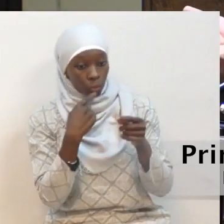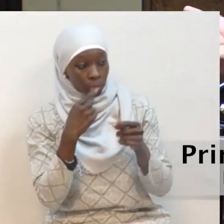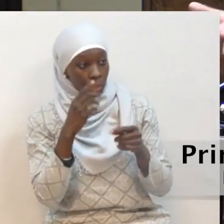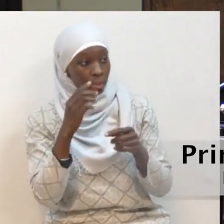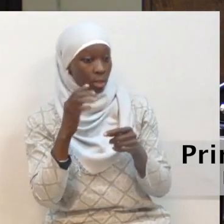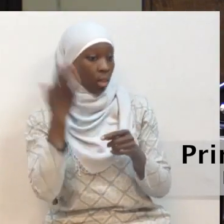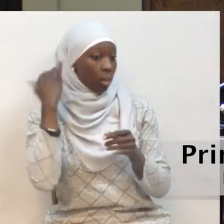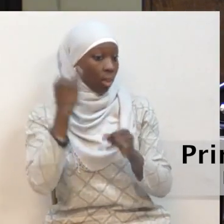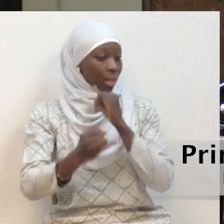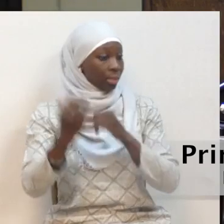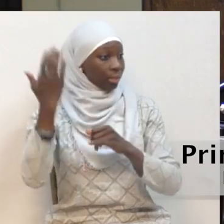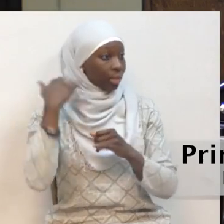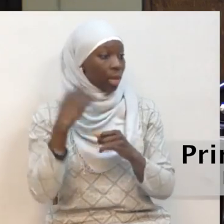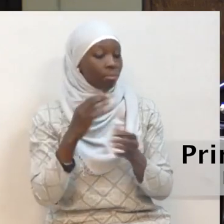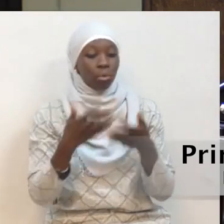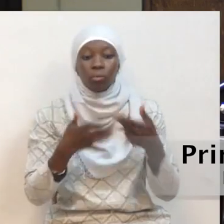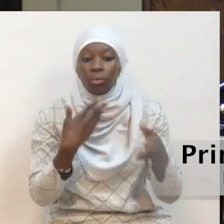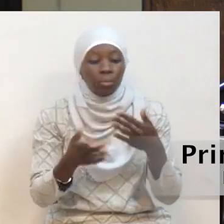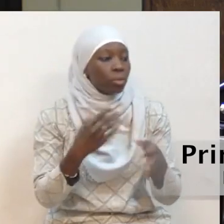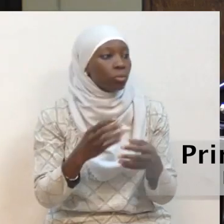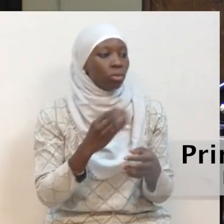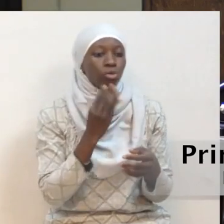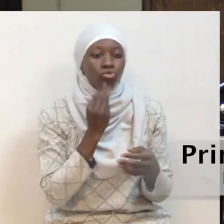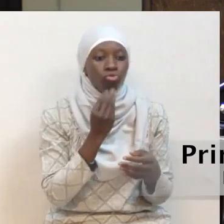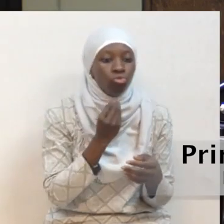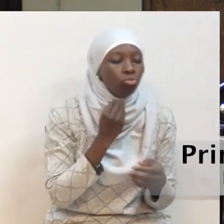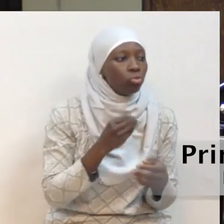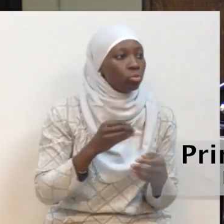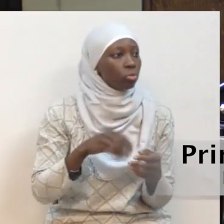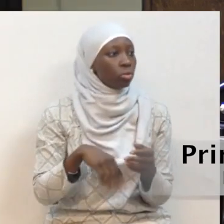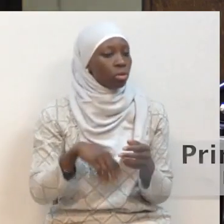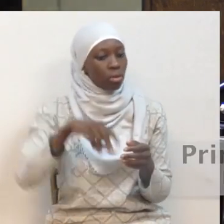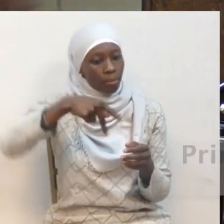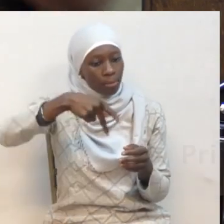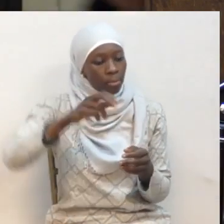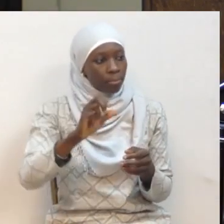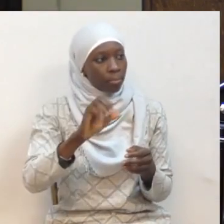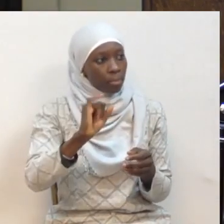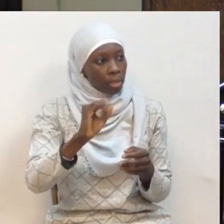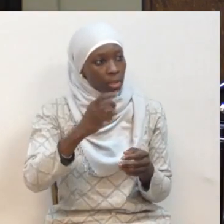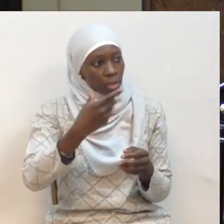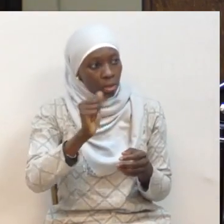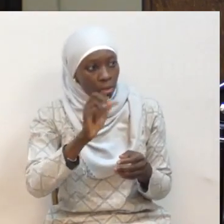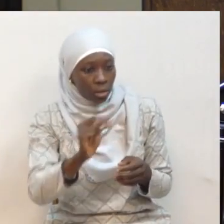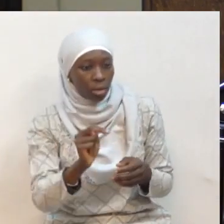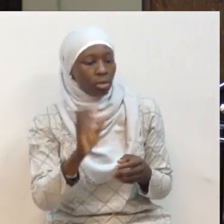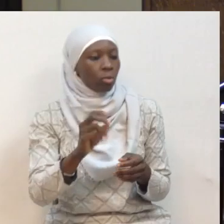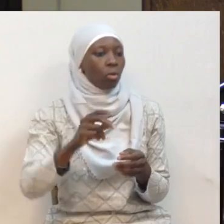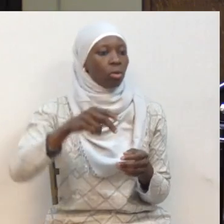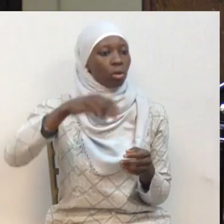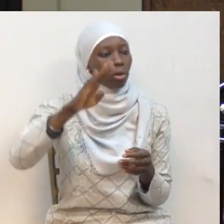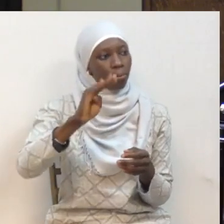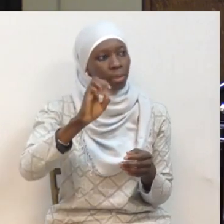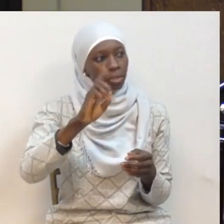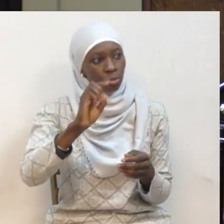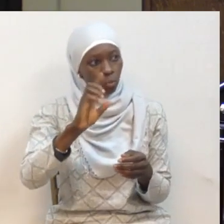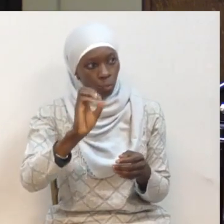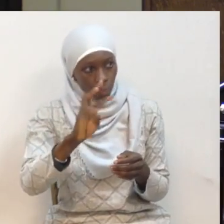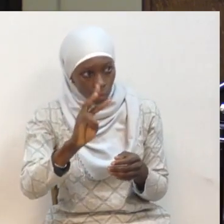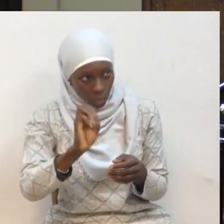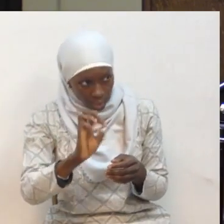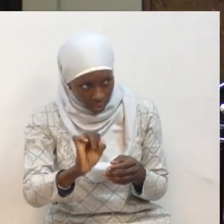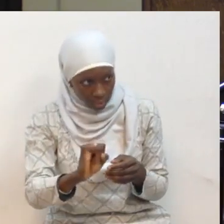pagan, you have the same rights like every Muslim who lives in Medina. But you also have the same